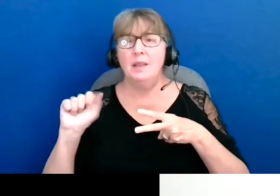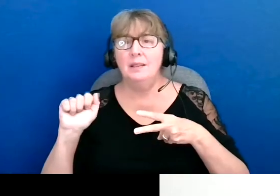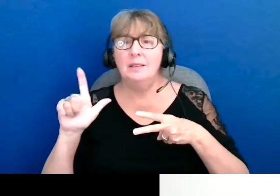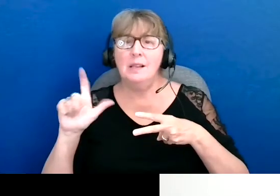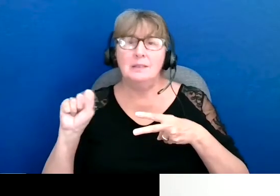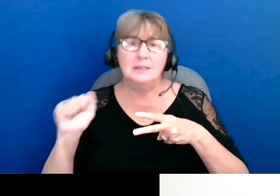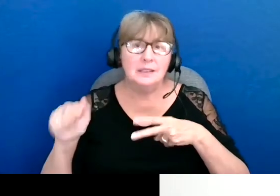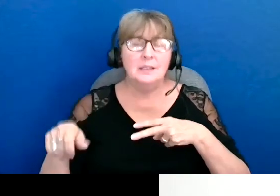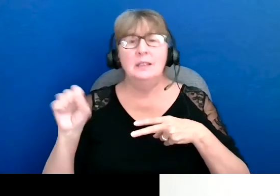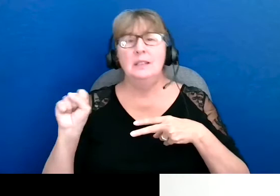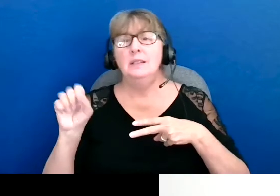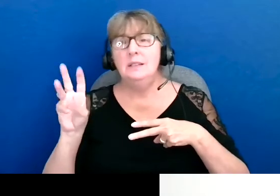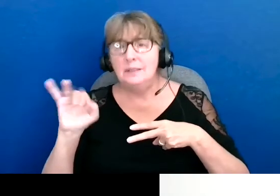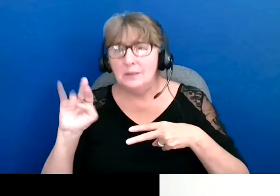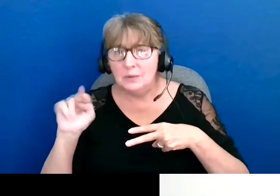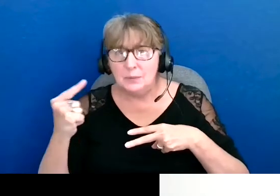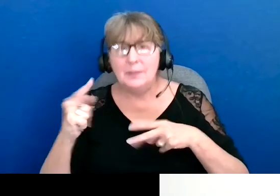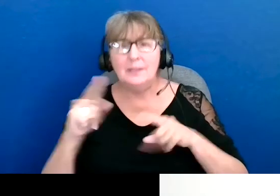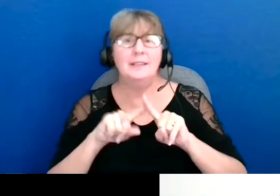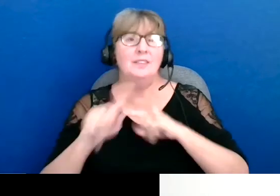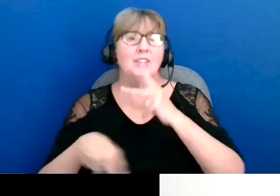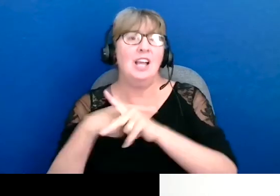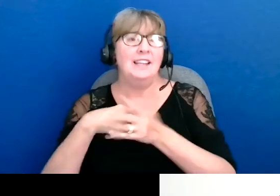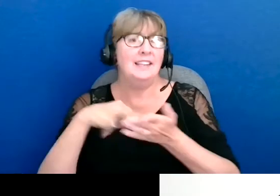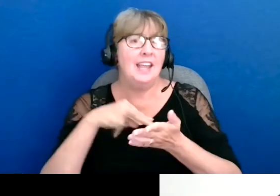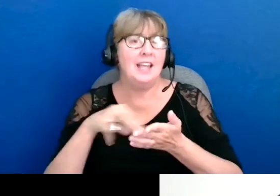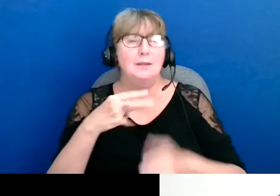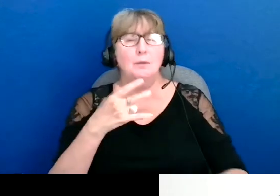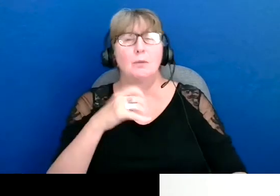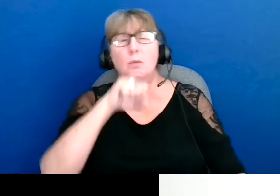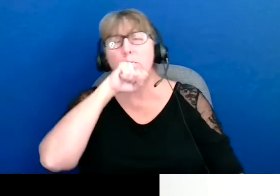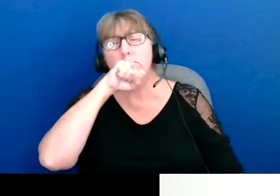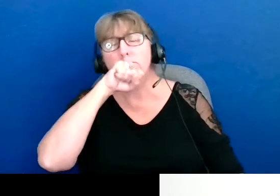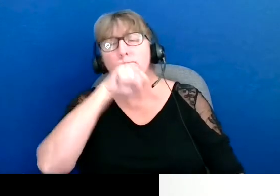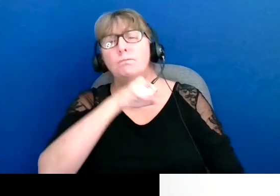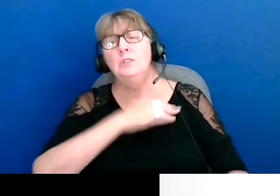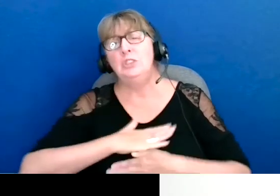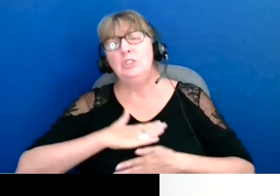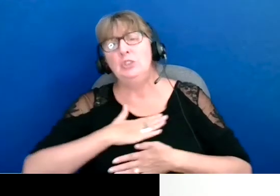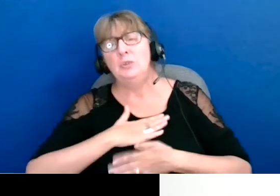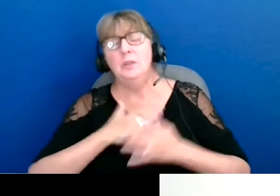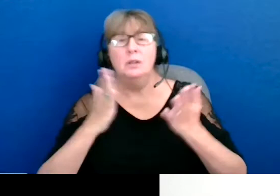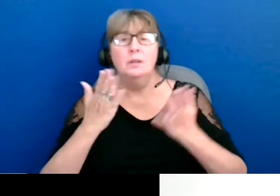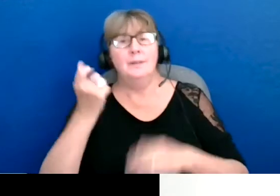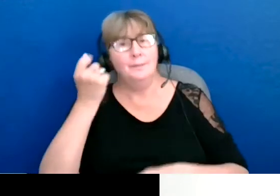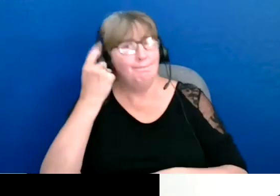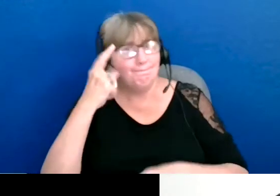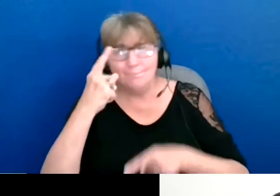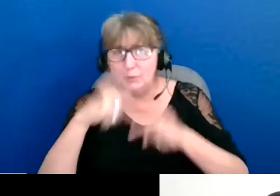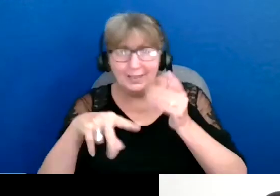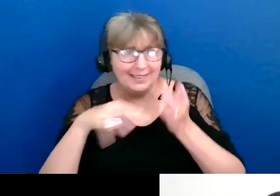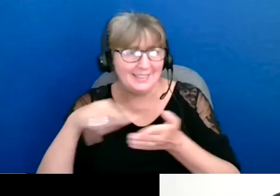and those partner dances used to be my favorite, but you can't really dance salsa and